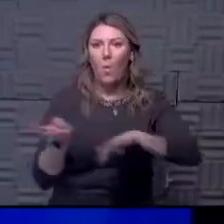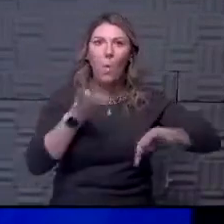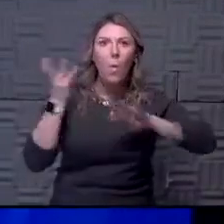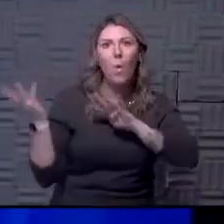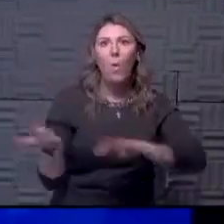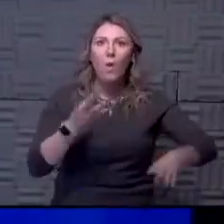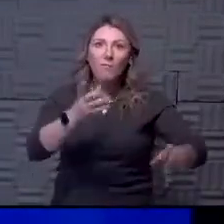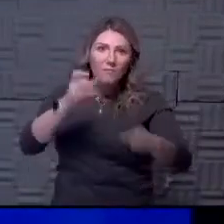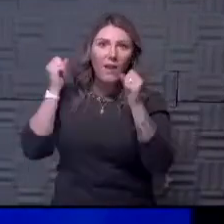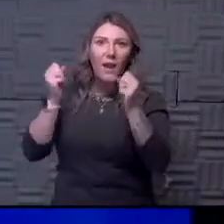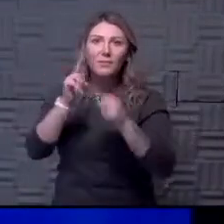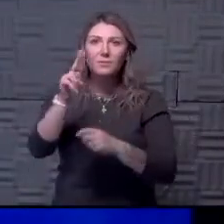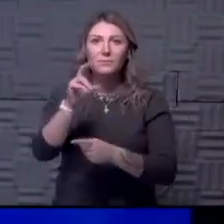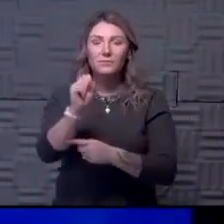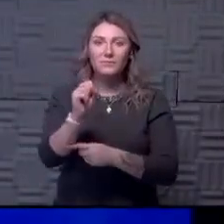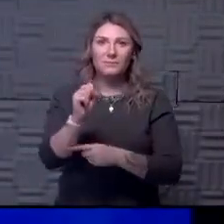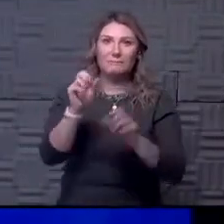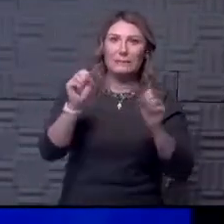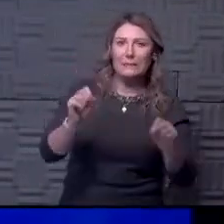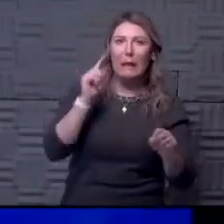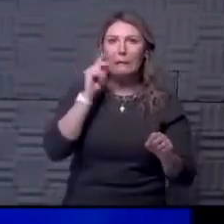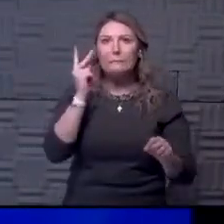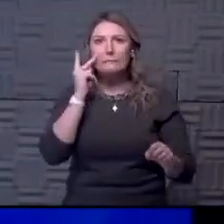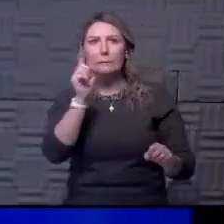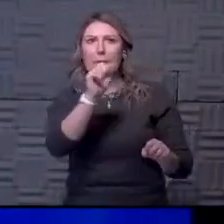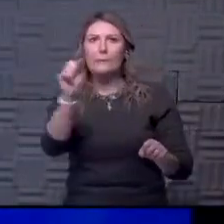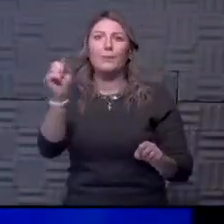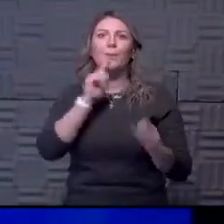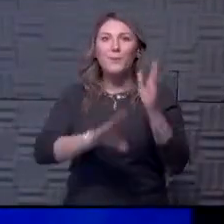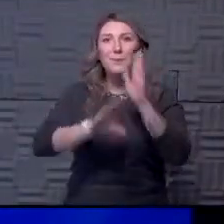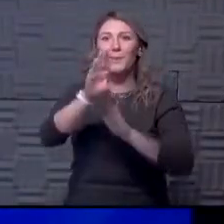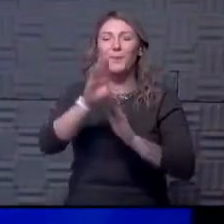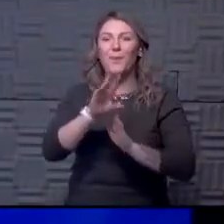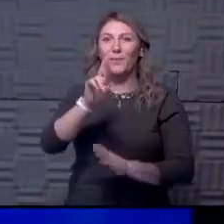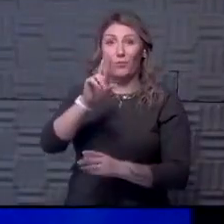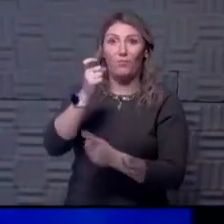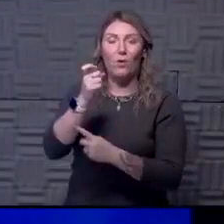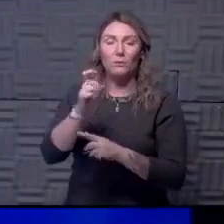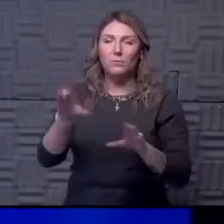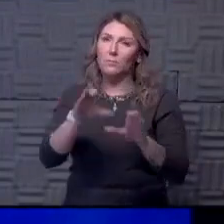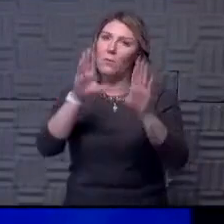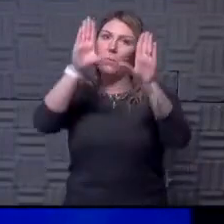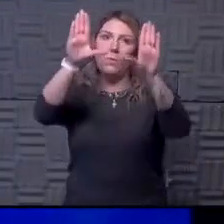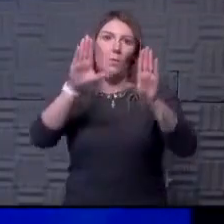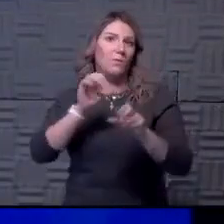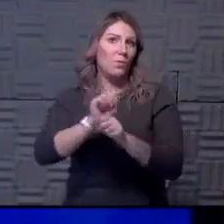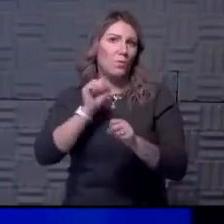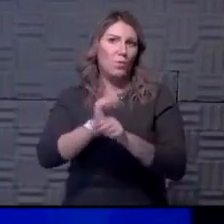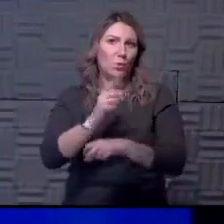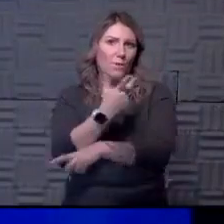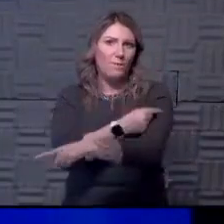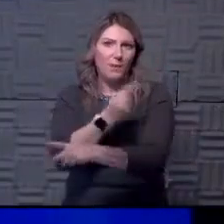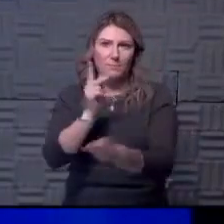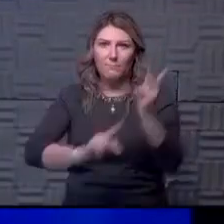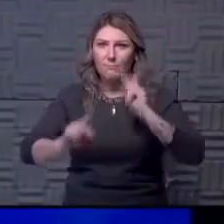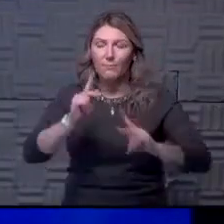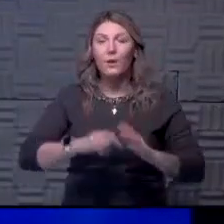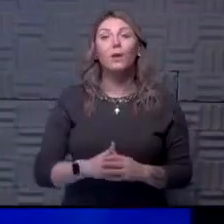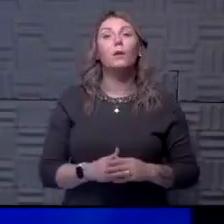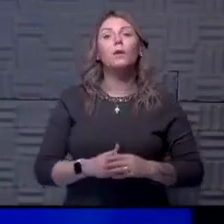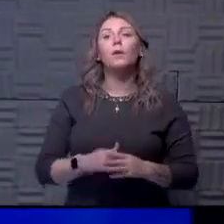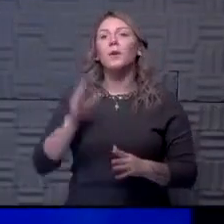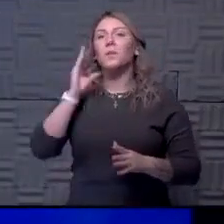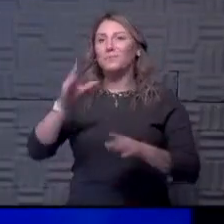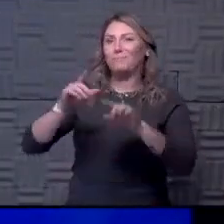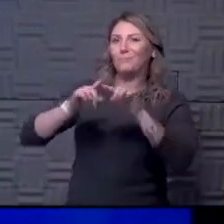the United States. You can begin to feel that. As I said, the pharmacies, I think, are doing a great job of vaccinating people, and I think we're going to count on a